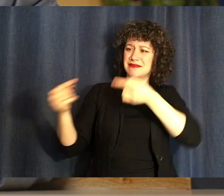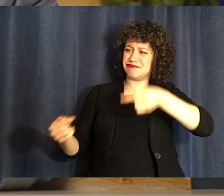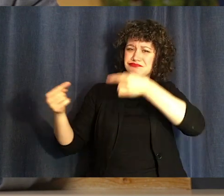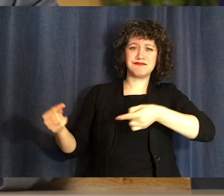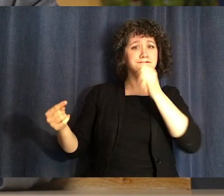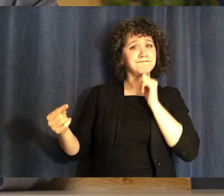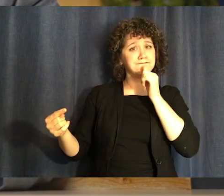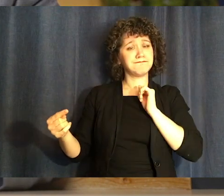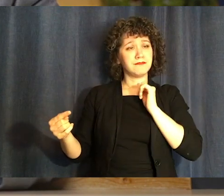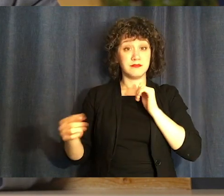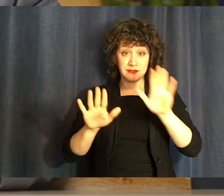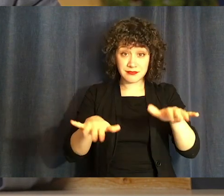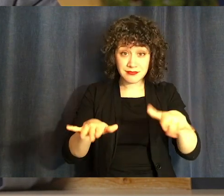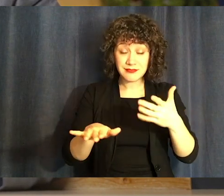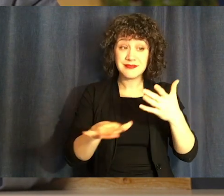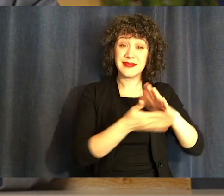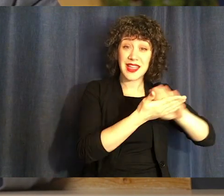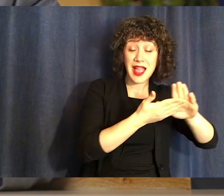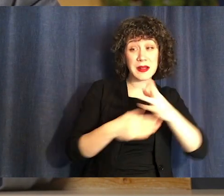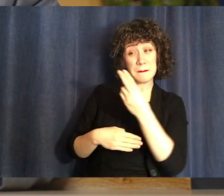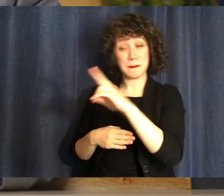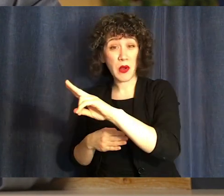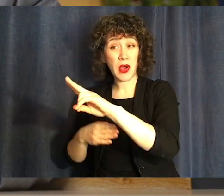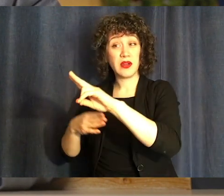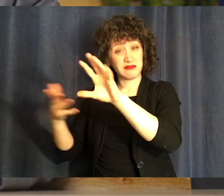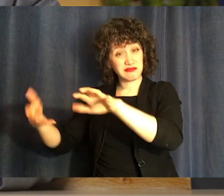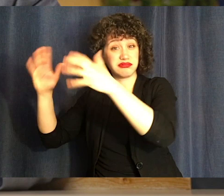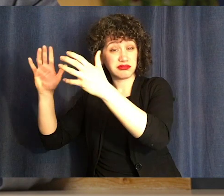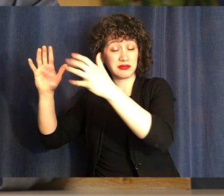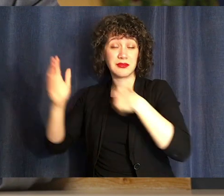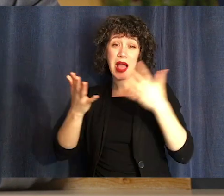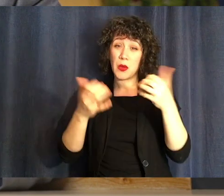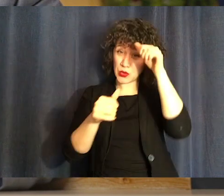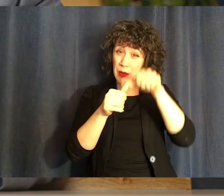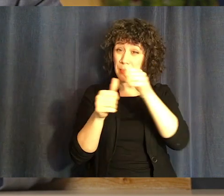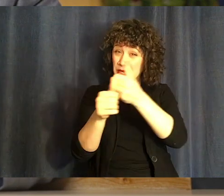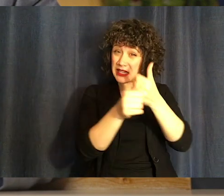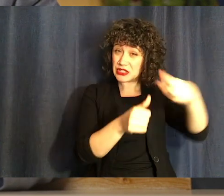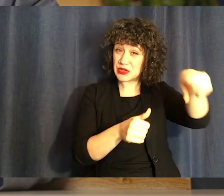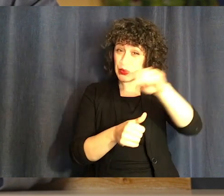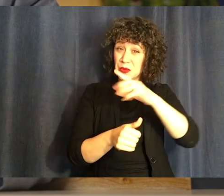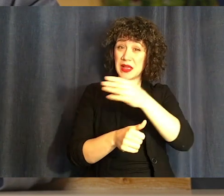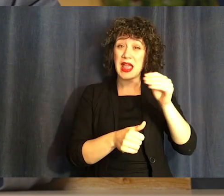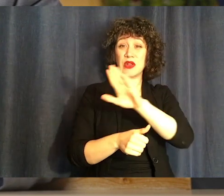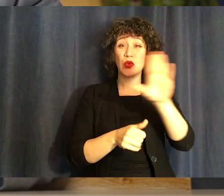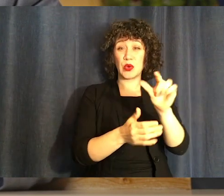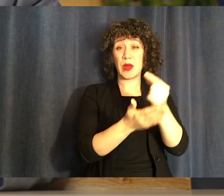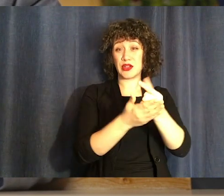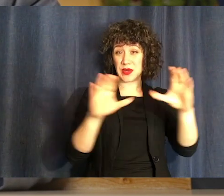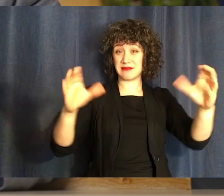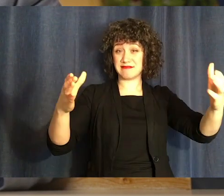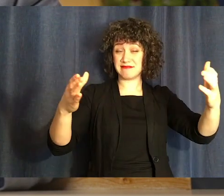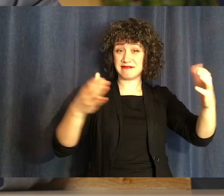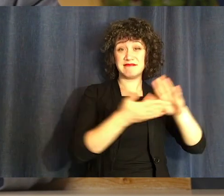remember your graduation, strength and kindness, and how I'd like to remember all of you. I think it's fitting. Ladies and gentlemen,